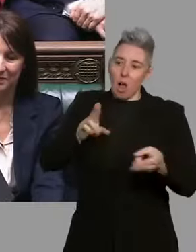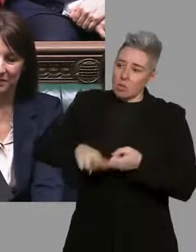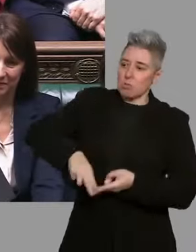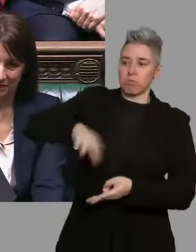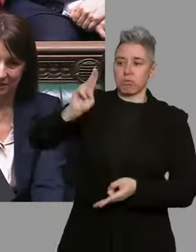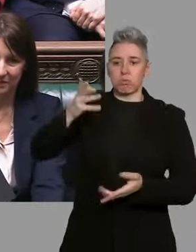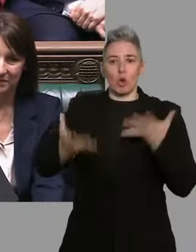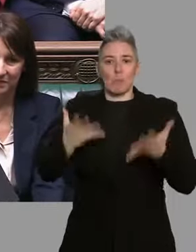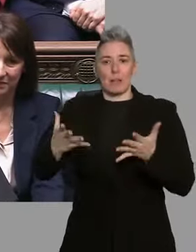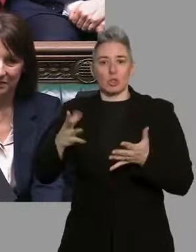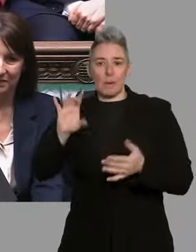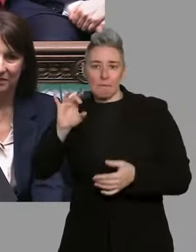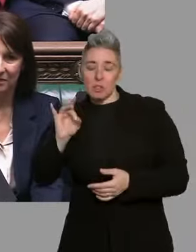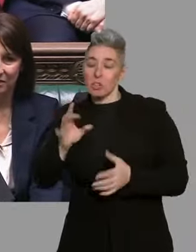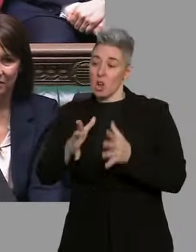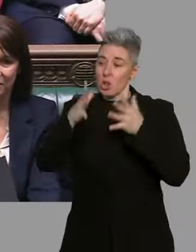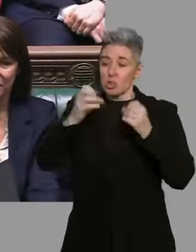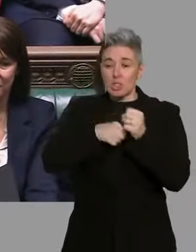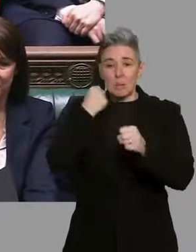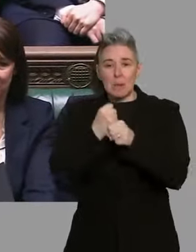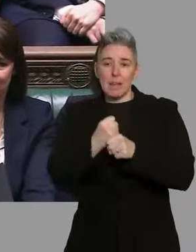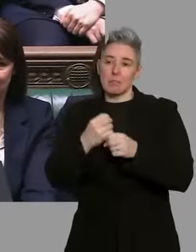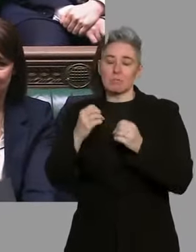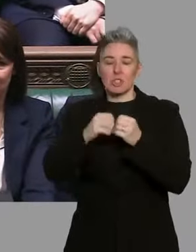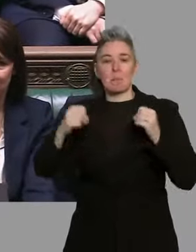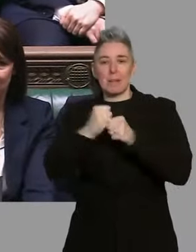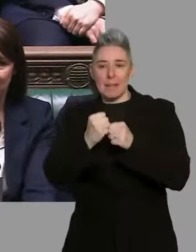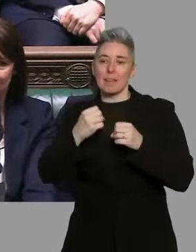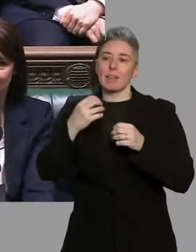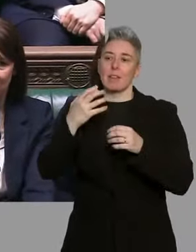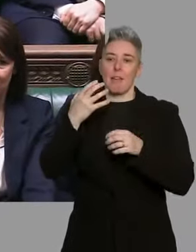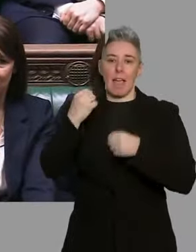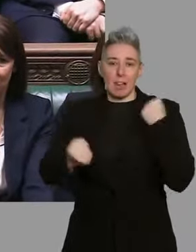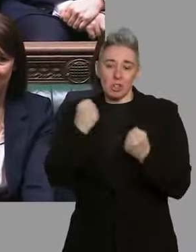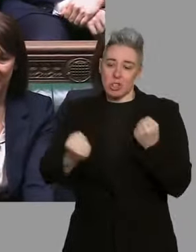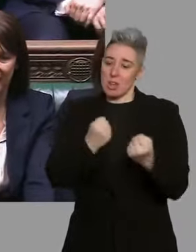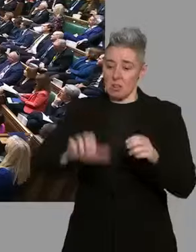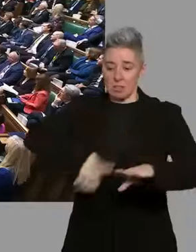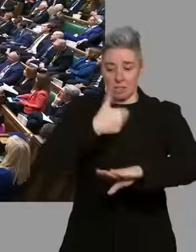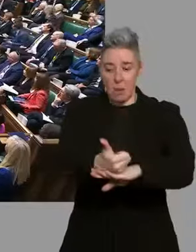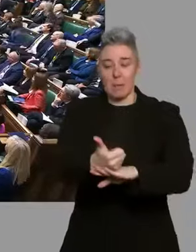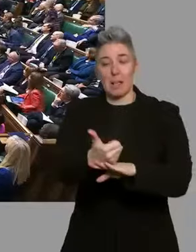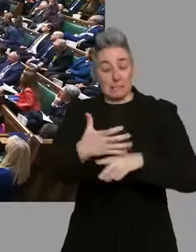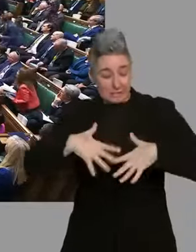getting started. Next year we'll continue to rebuild, no matter what the blockers opposite say.